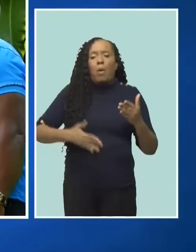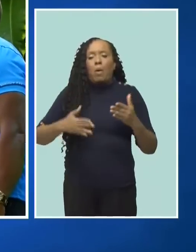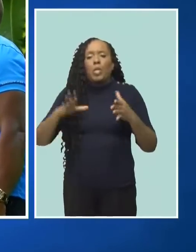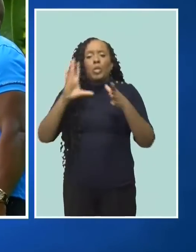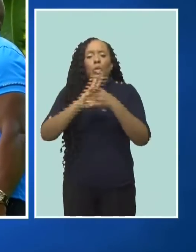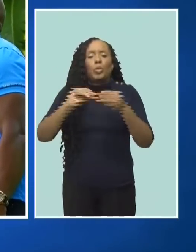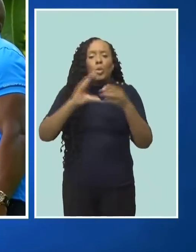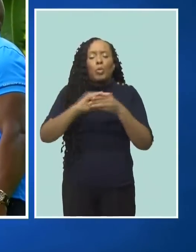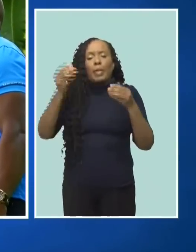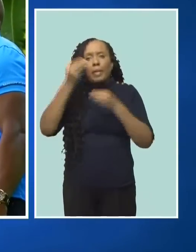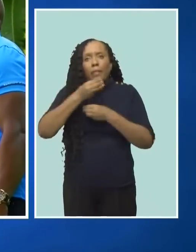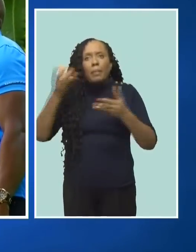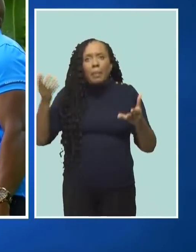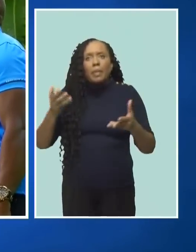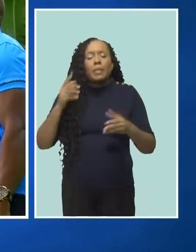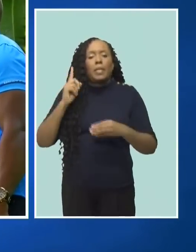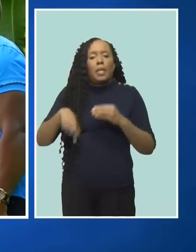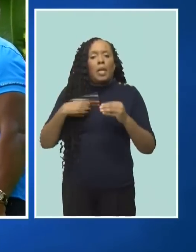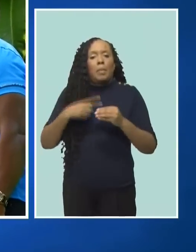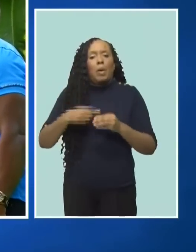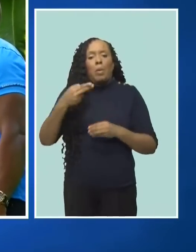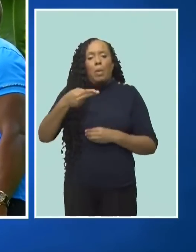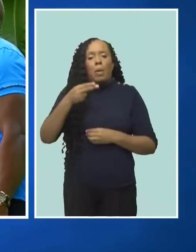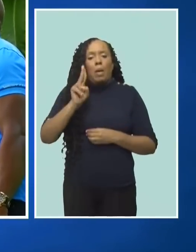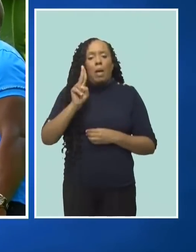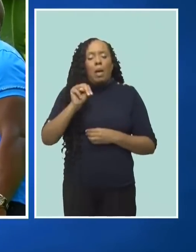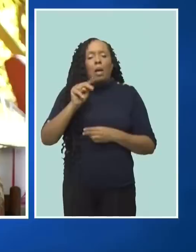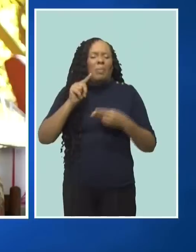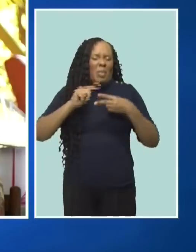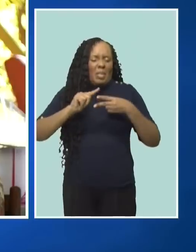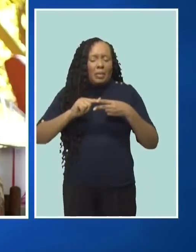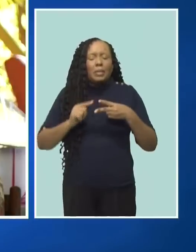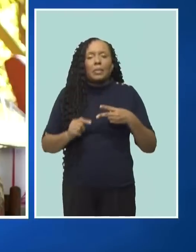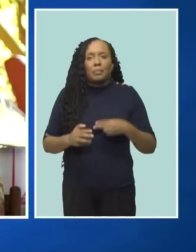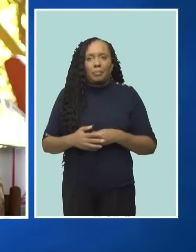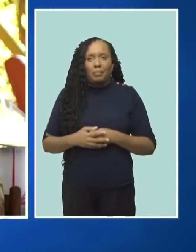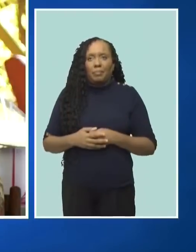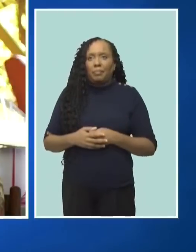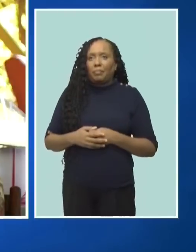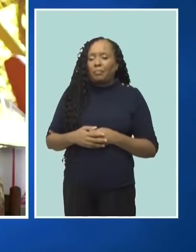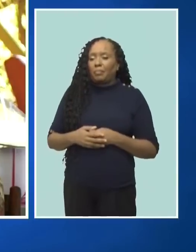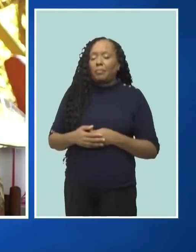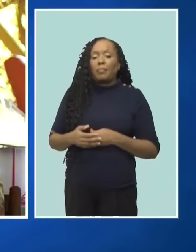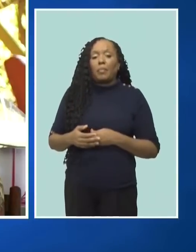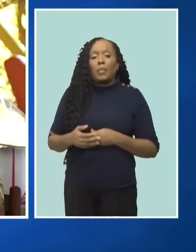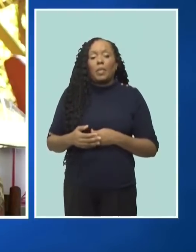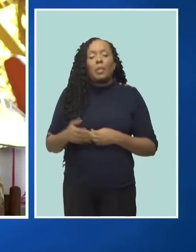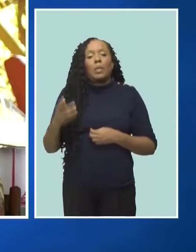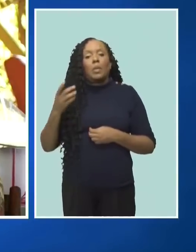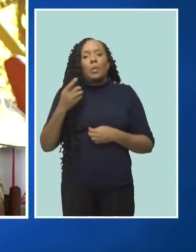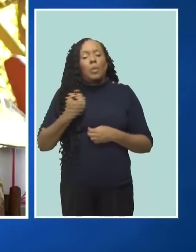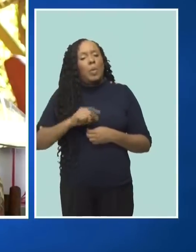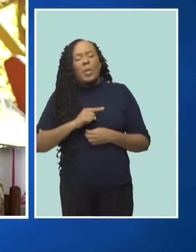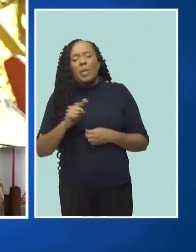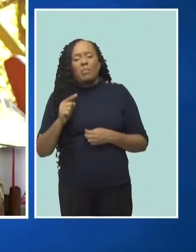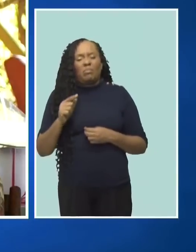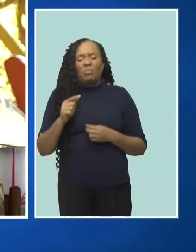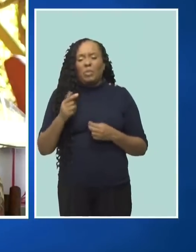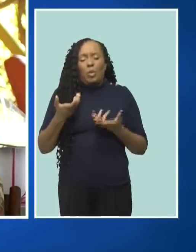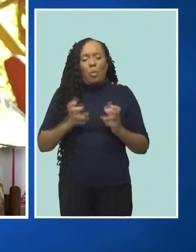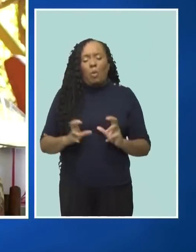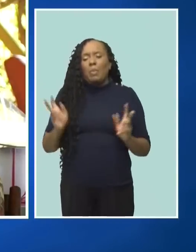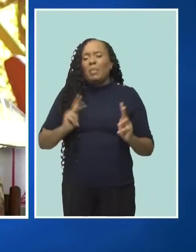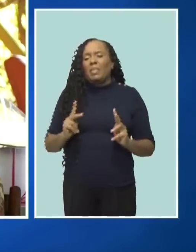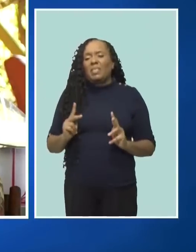Hunt's Gardens, Anthony Hunt, for all visitors to view. The key is not just to push people through the site. The key is to increase